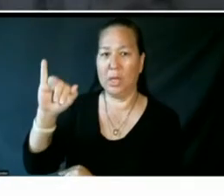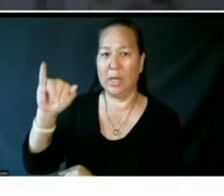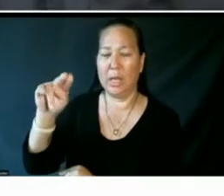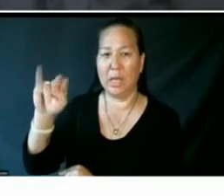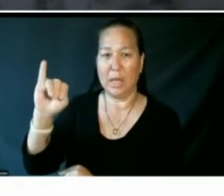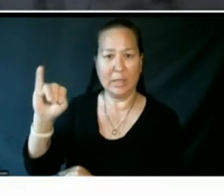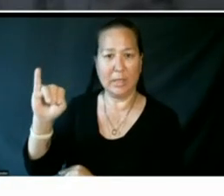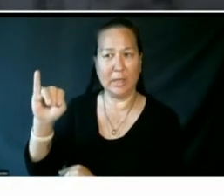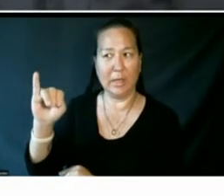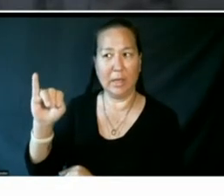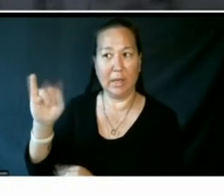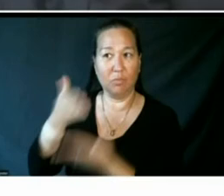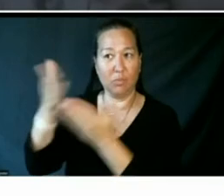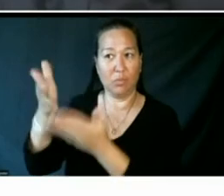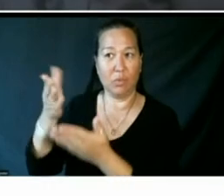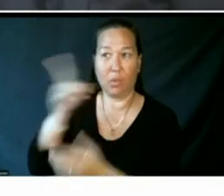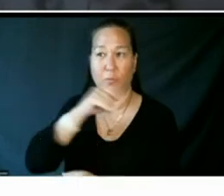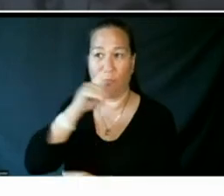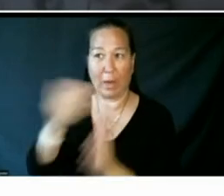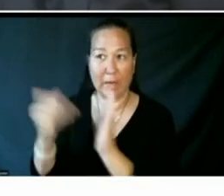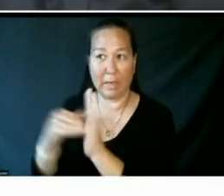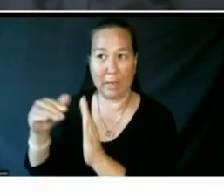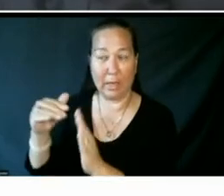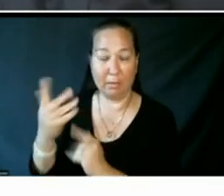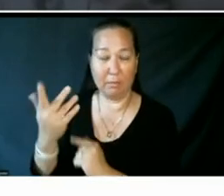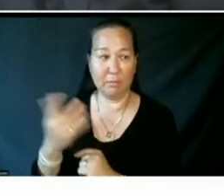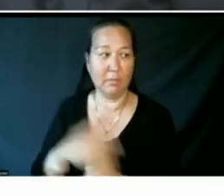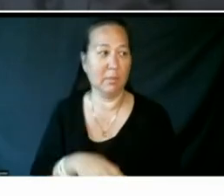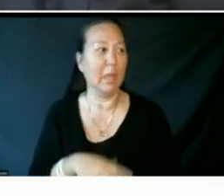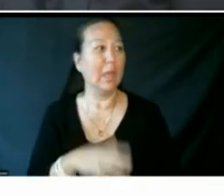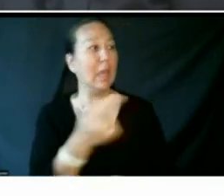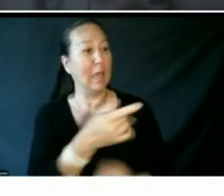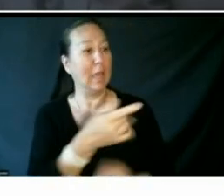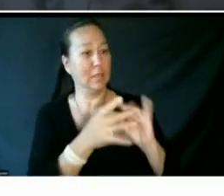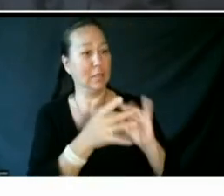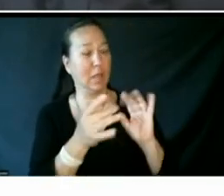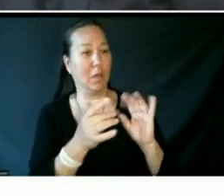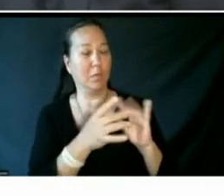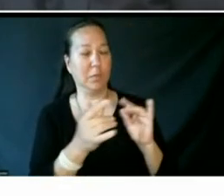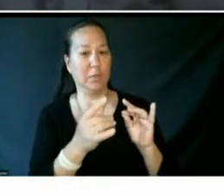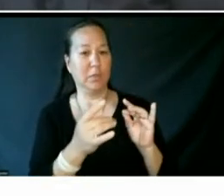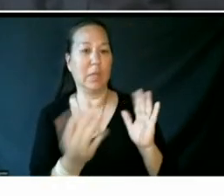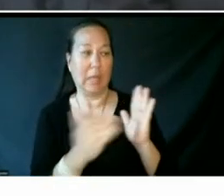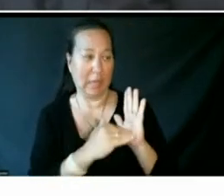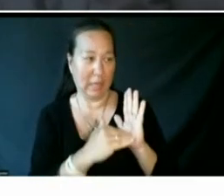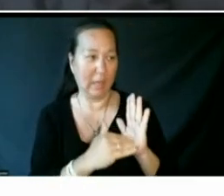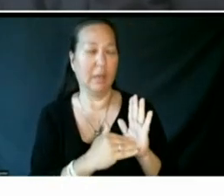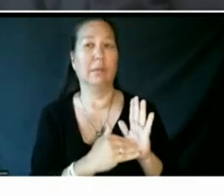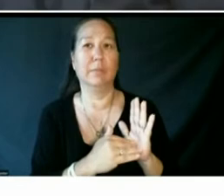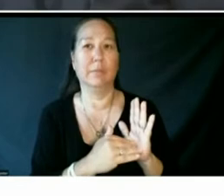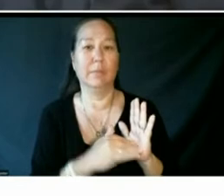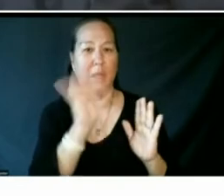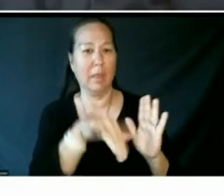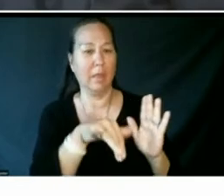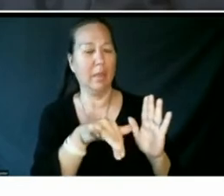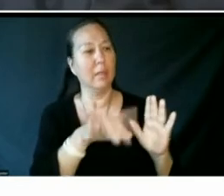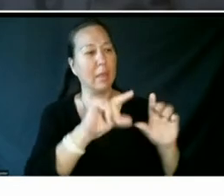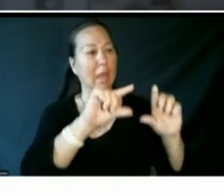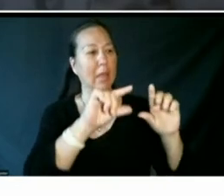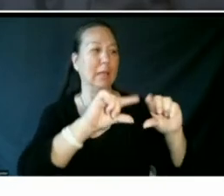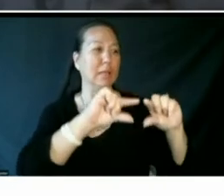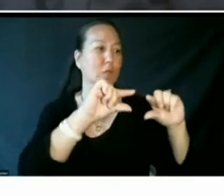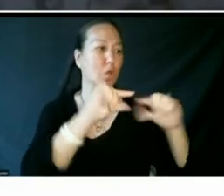His initial comments were, again, the litany of groups of illegal individuals